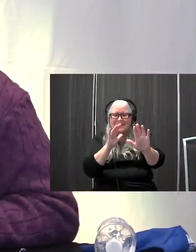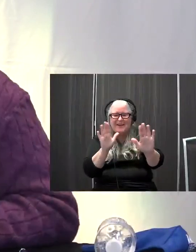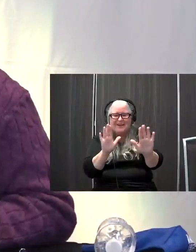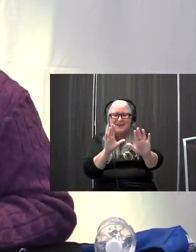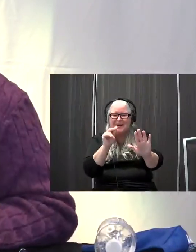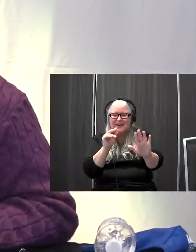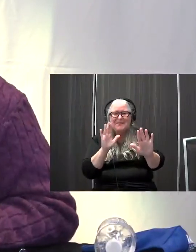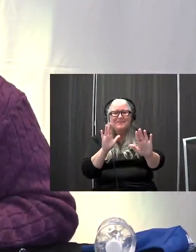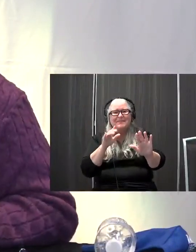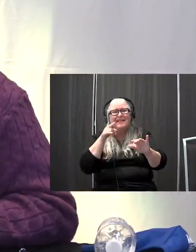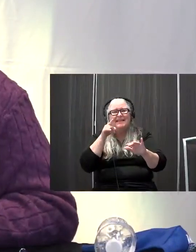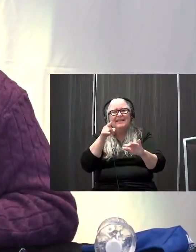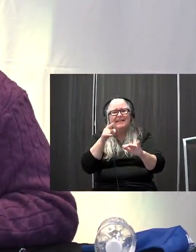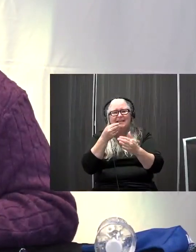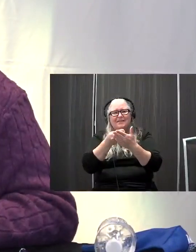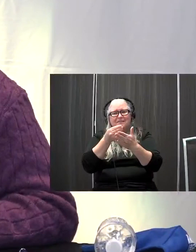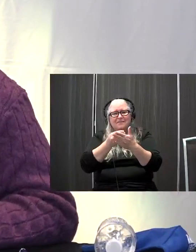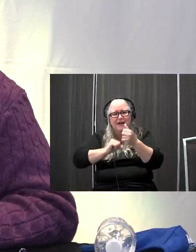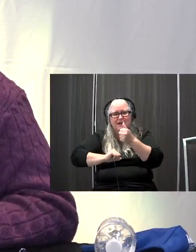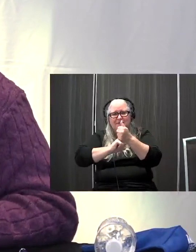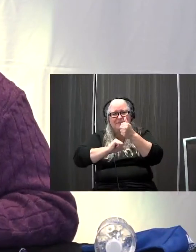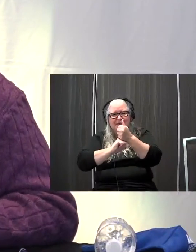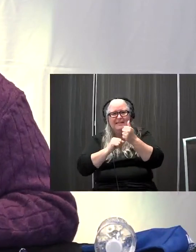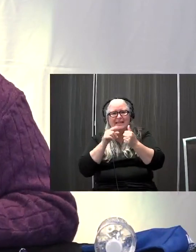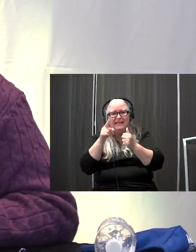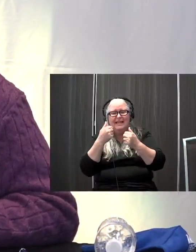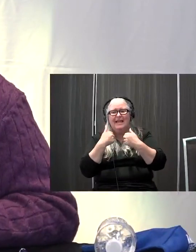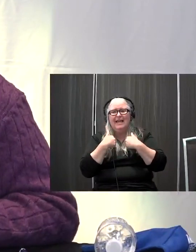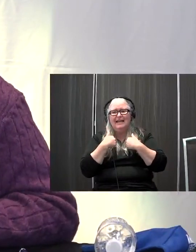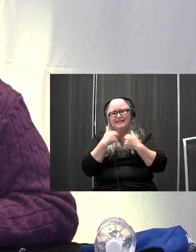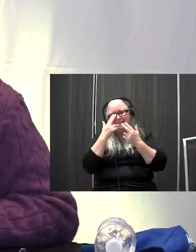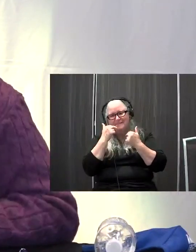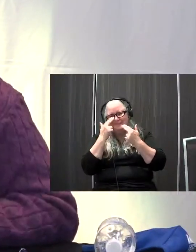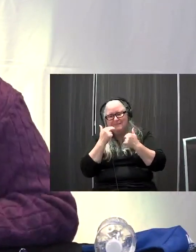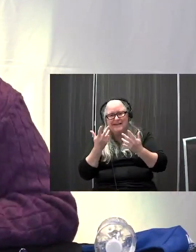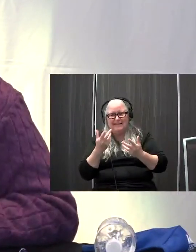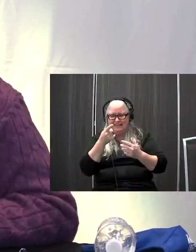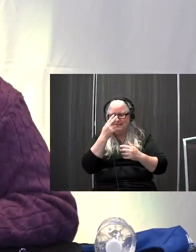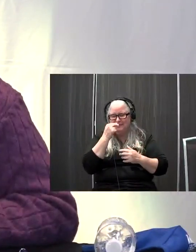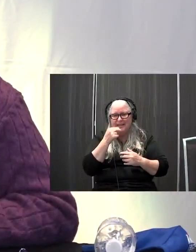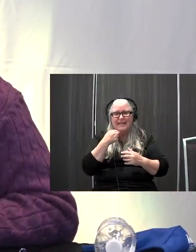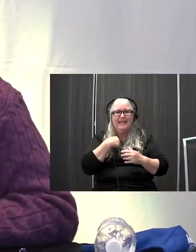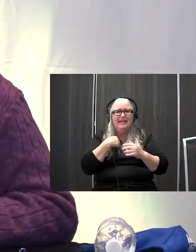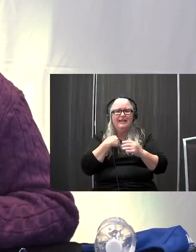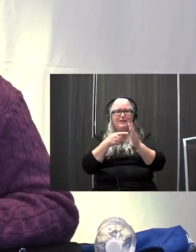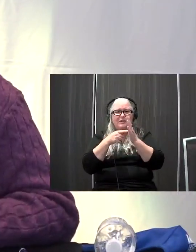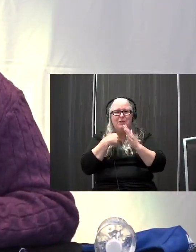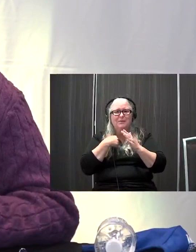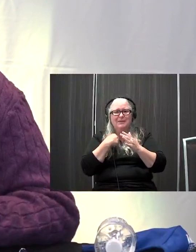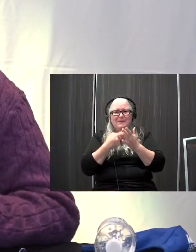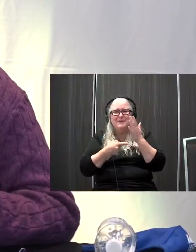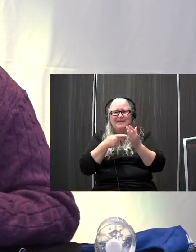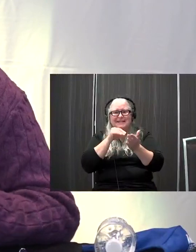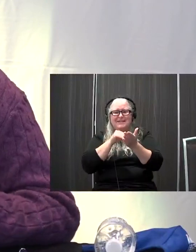He fundraises. He has a sense of humor. He did this whole little thing, showed me what Dr. Chu looks like without his socks.